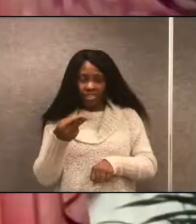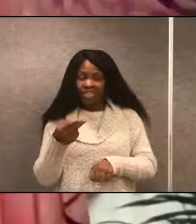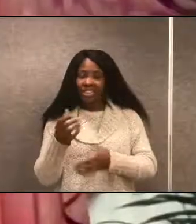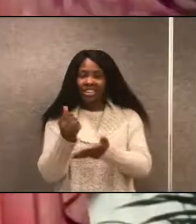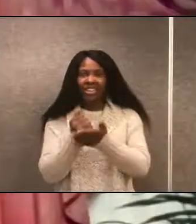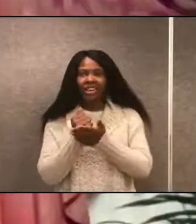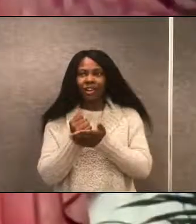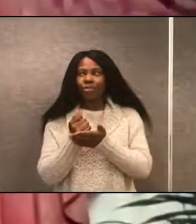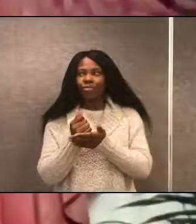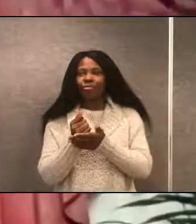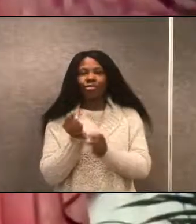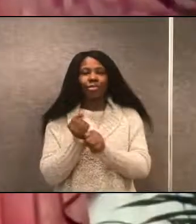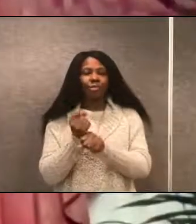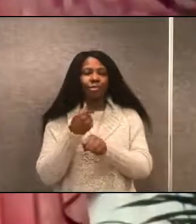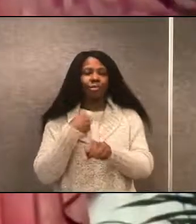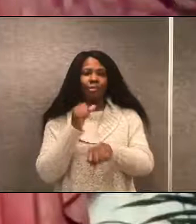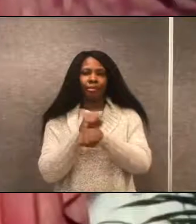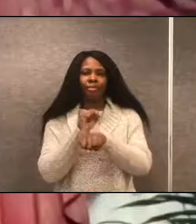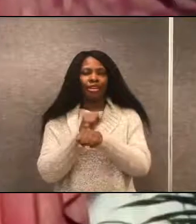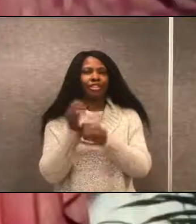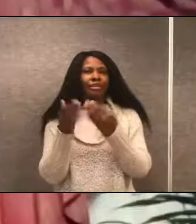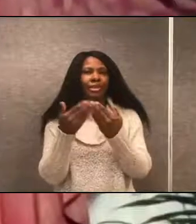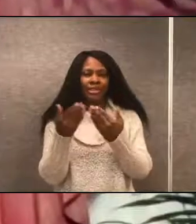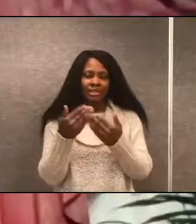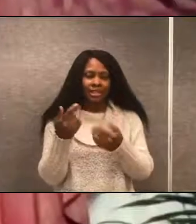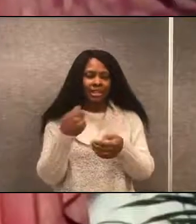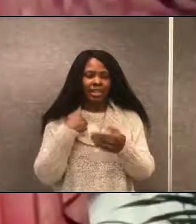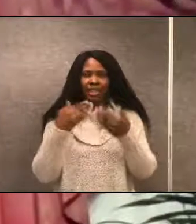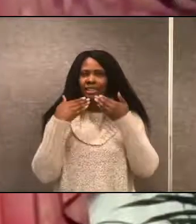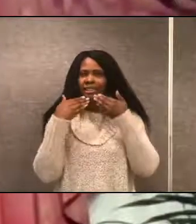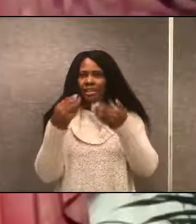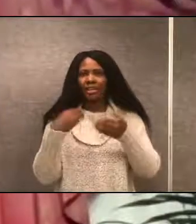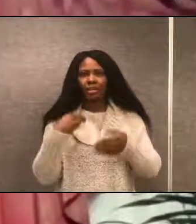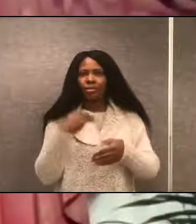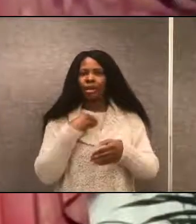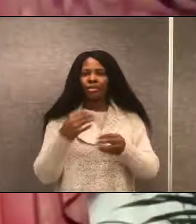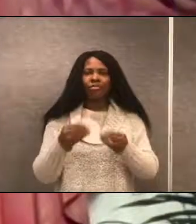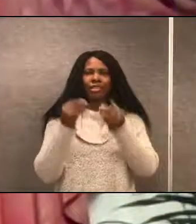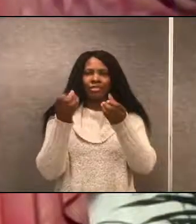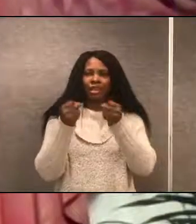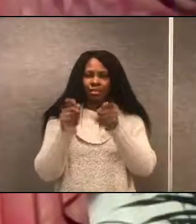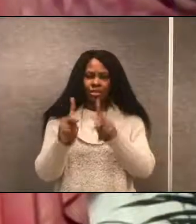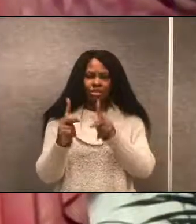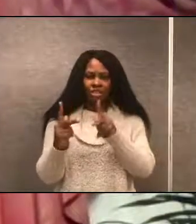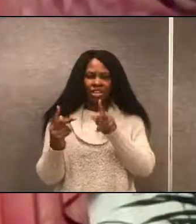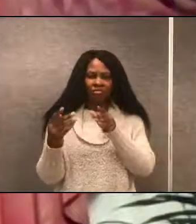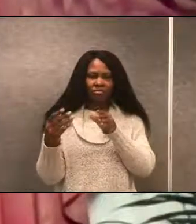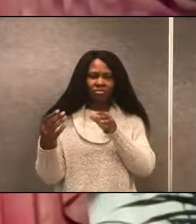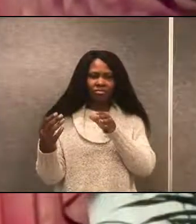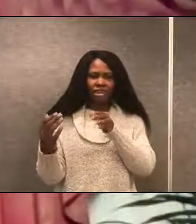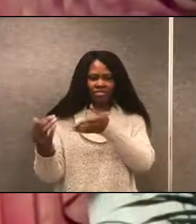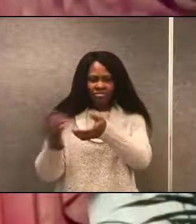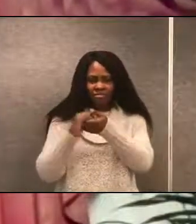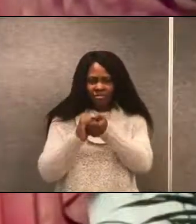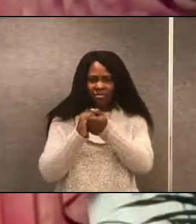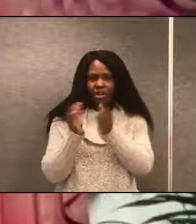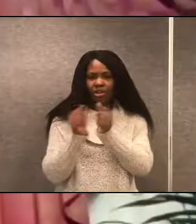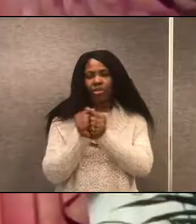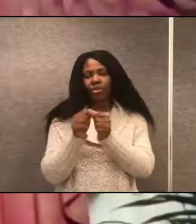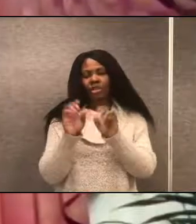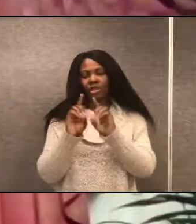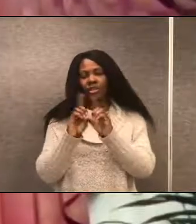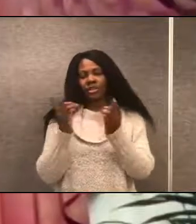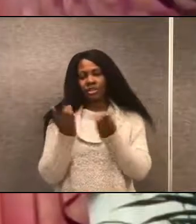and I thank you, Mayor, for allowing them the opportunity to partner with the district, because they have truly assisted